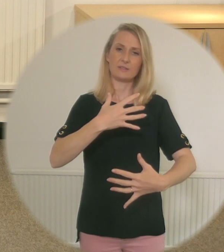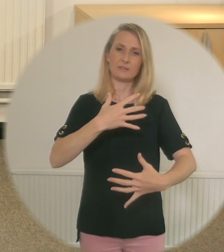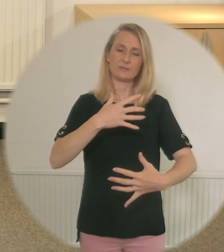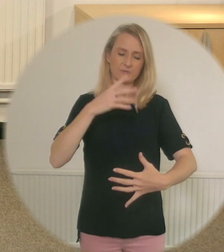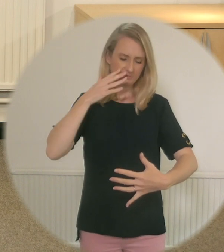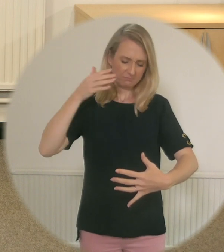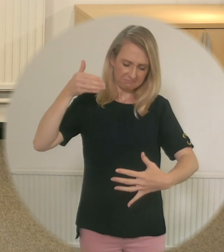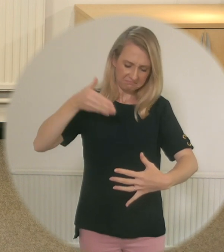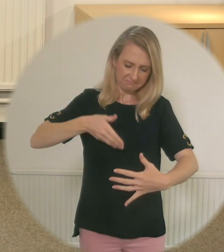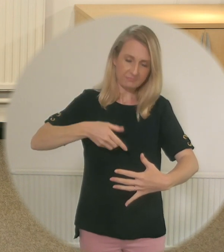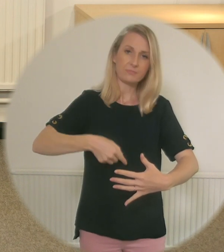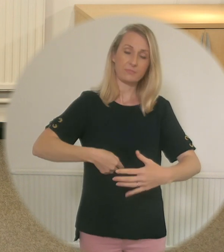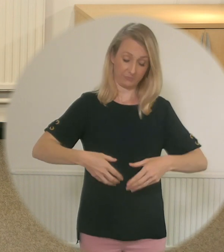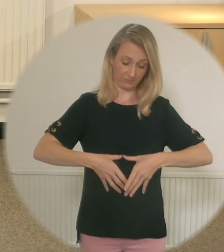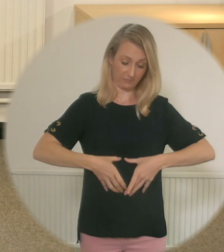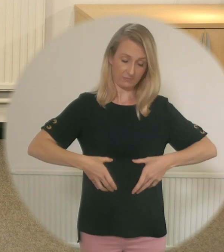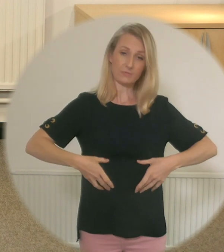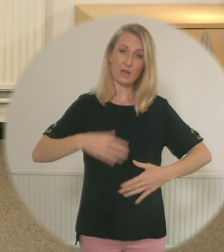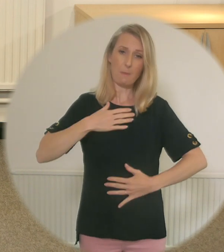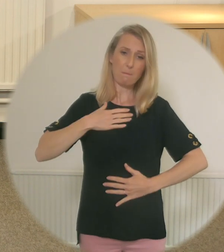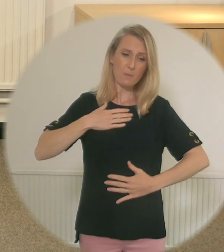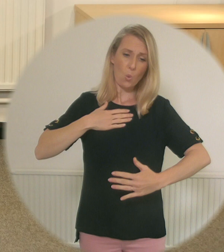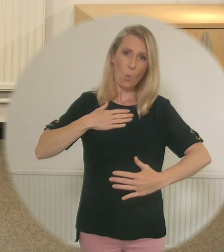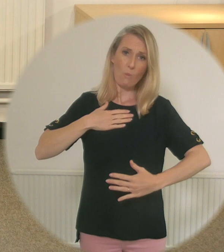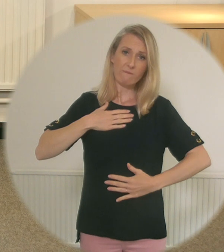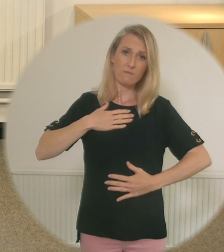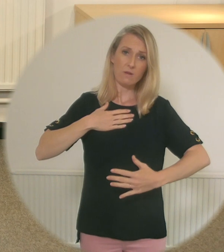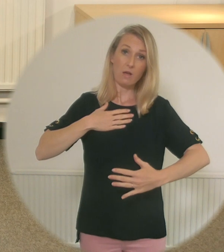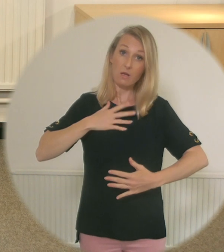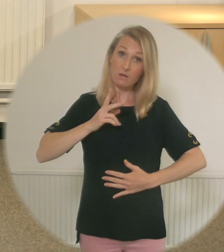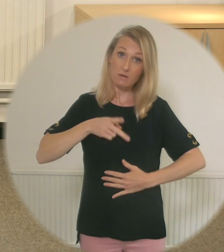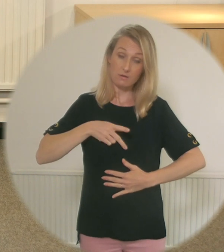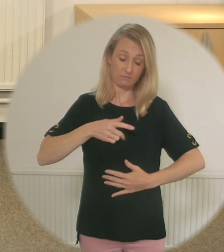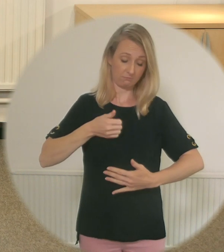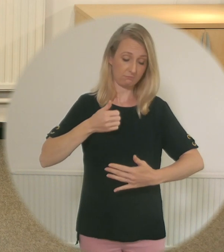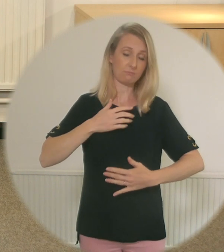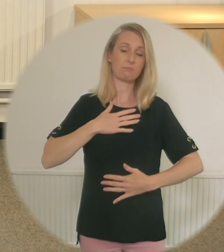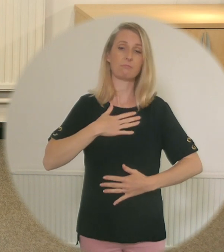Notice how your belly moves underneath your hands.